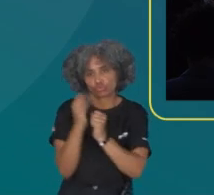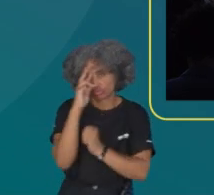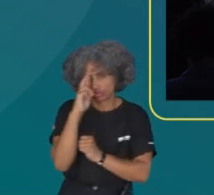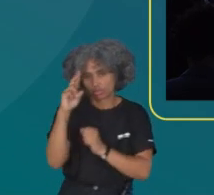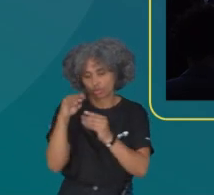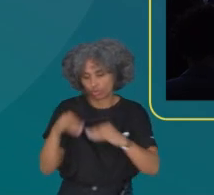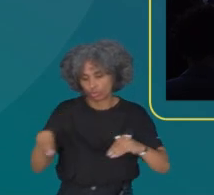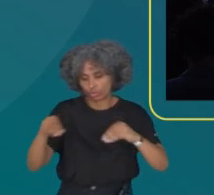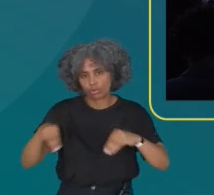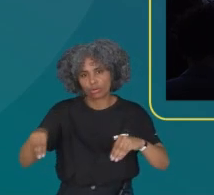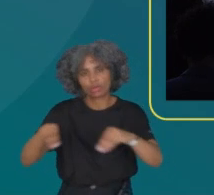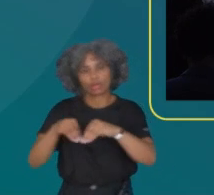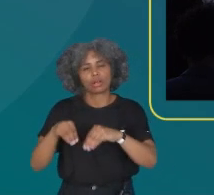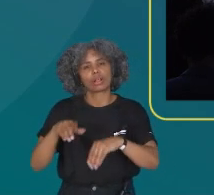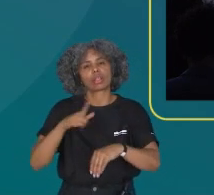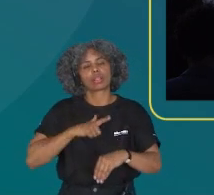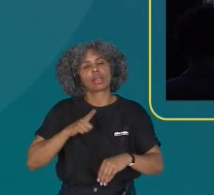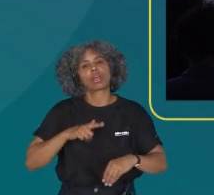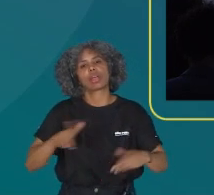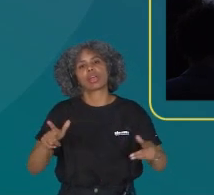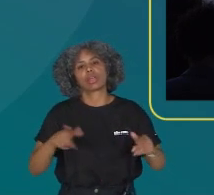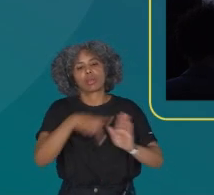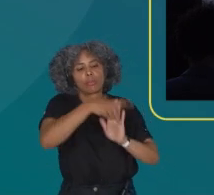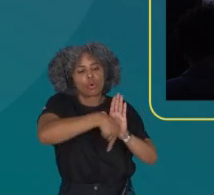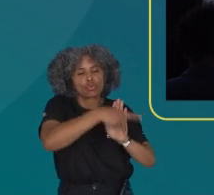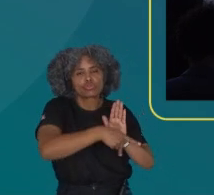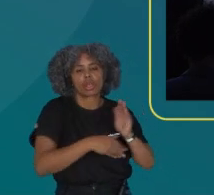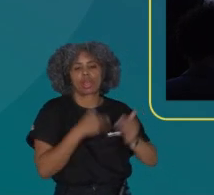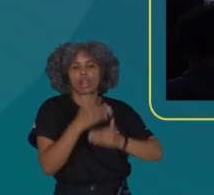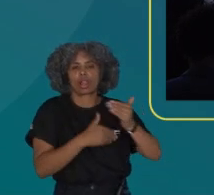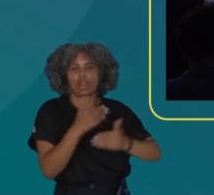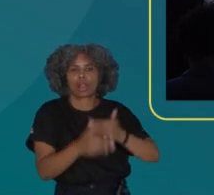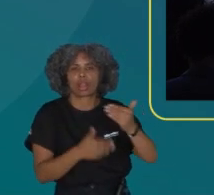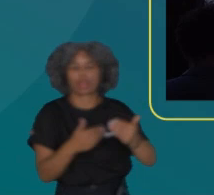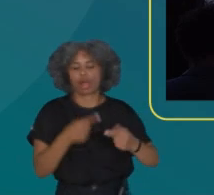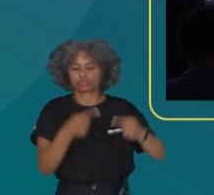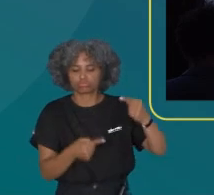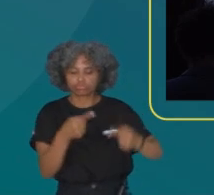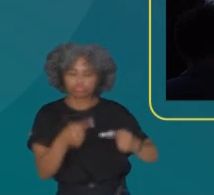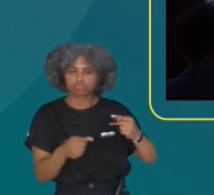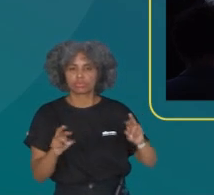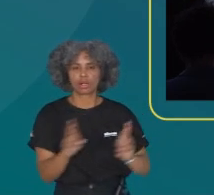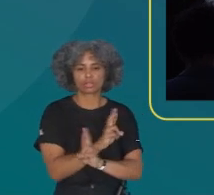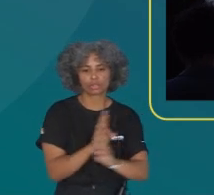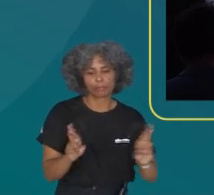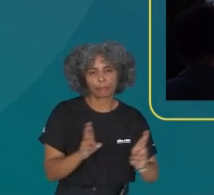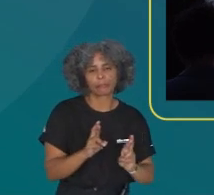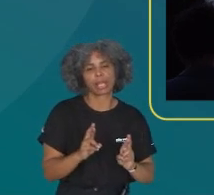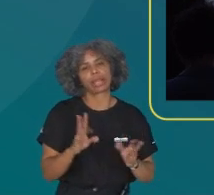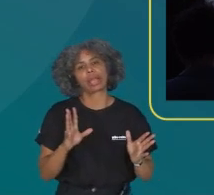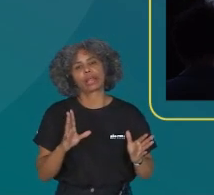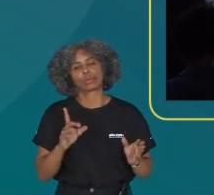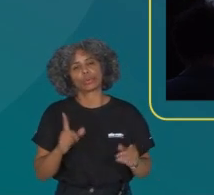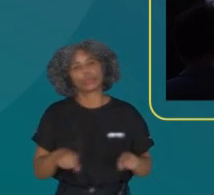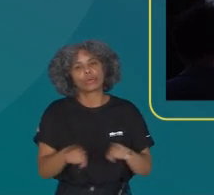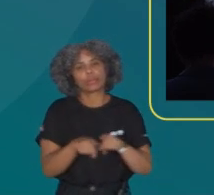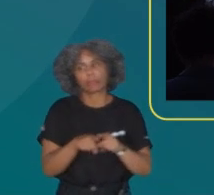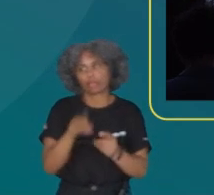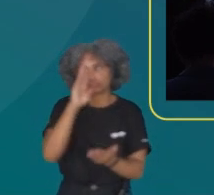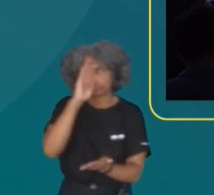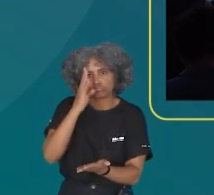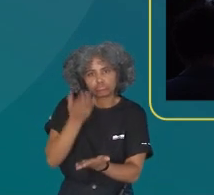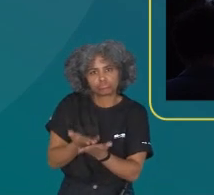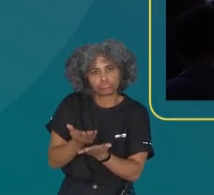discussions, relationship building, trust that goes hand in hand with working together as a community, really, to